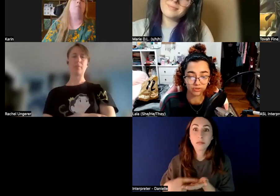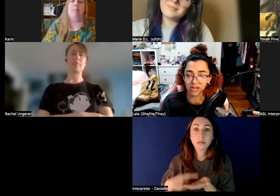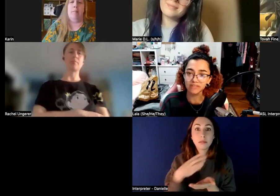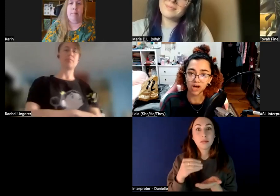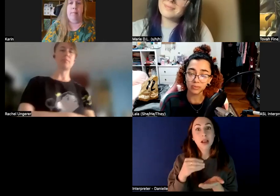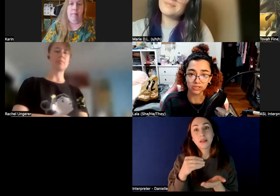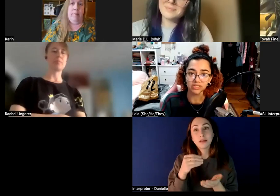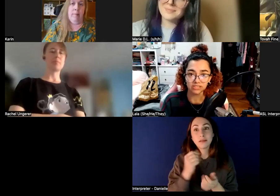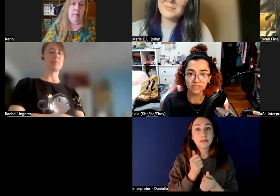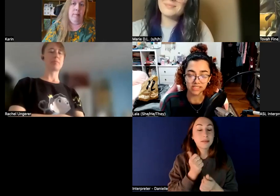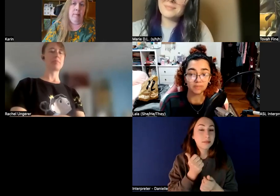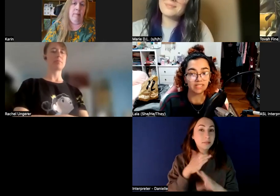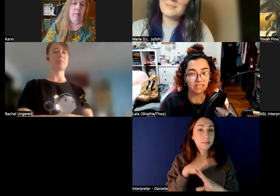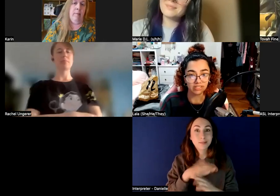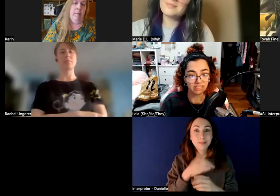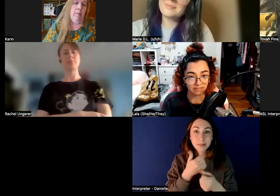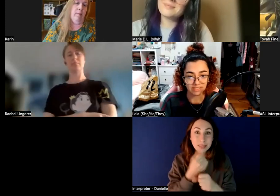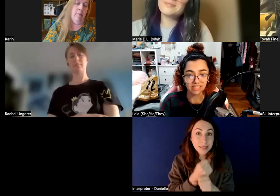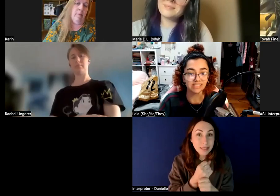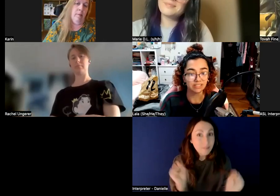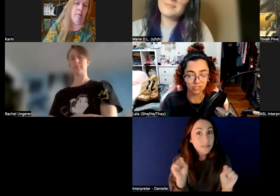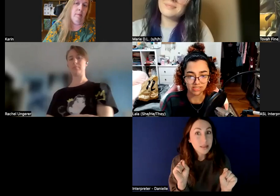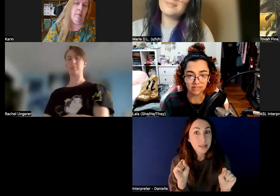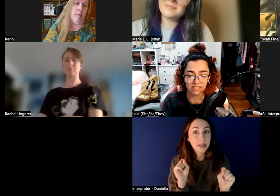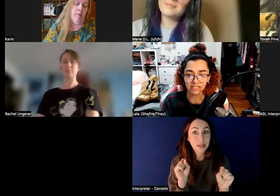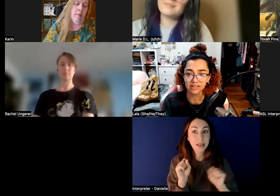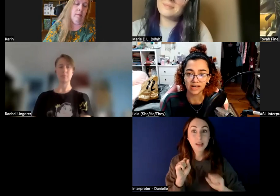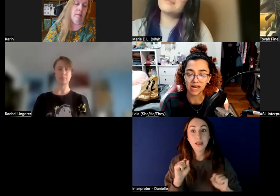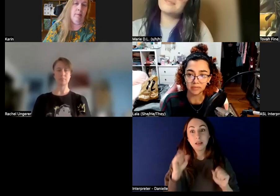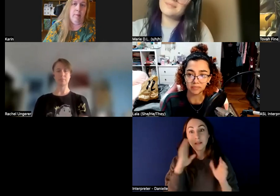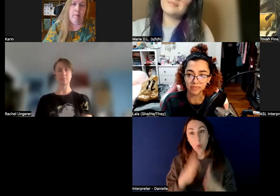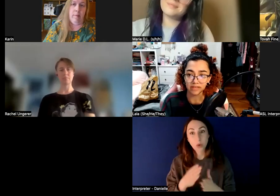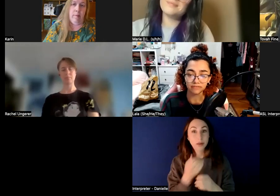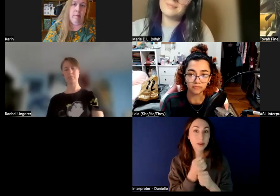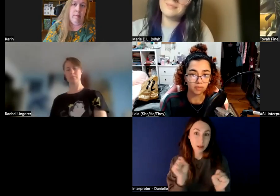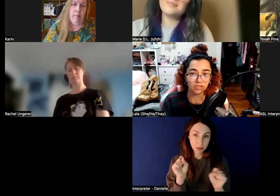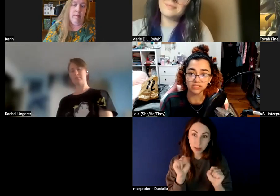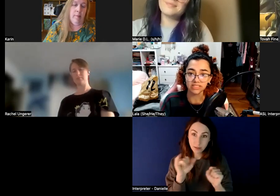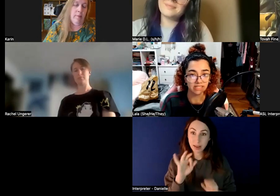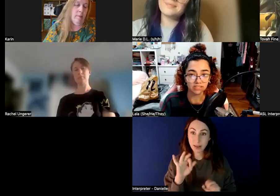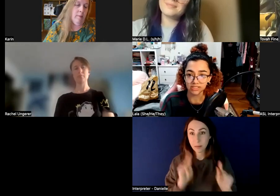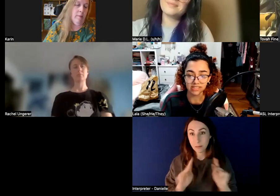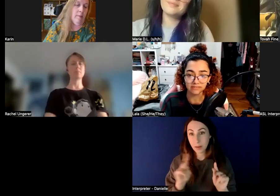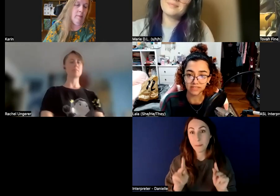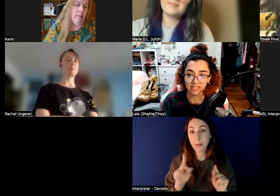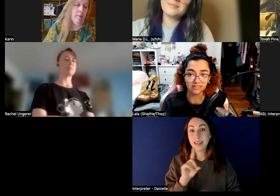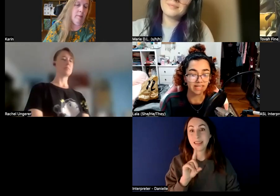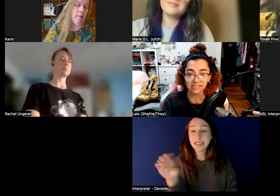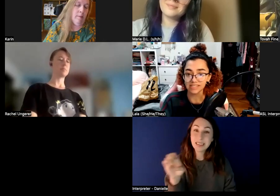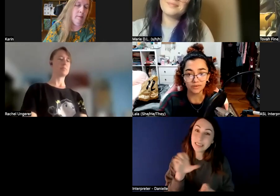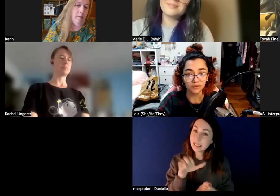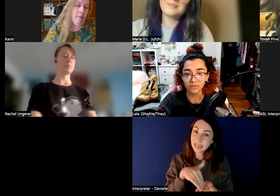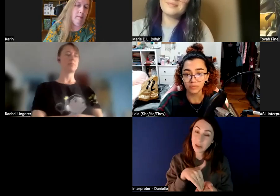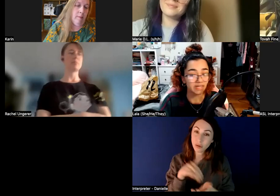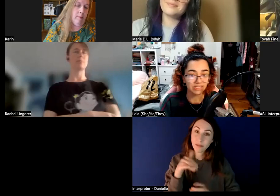in general, not even the opportunity to feel safe, but literally safety, like centering safety. If people are decentering safety, that